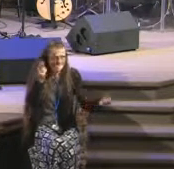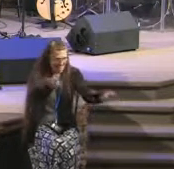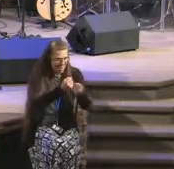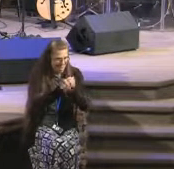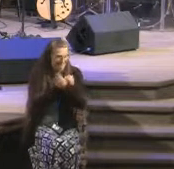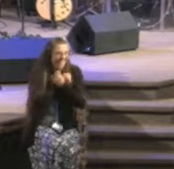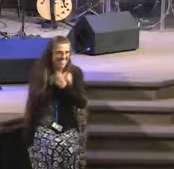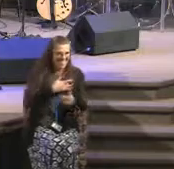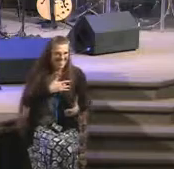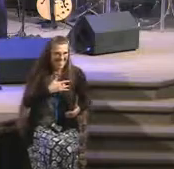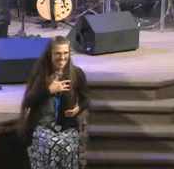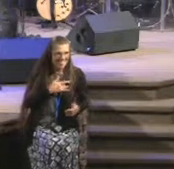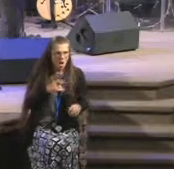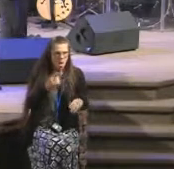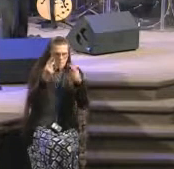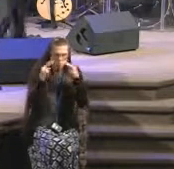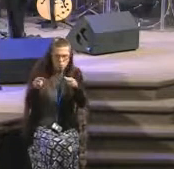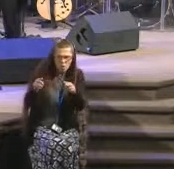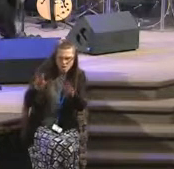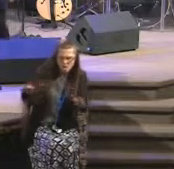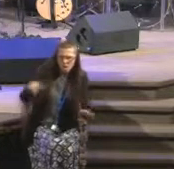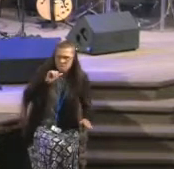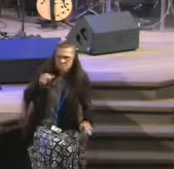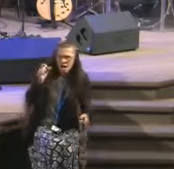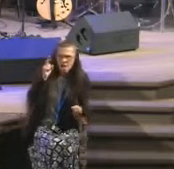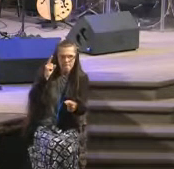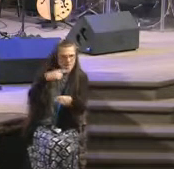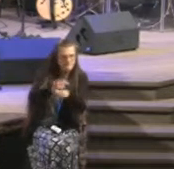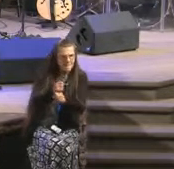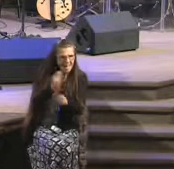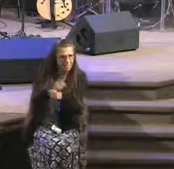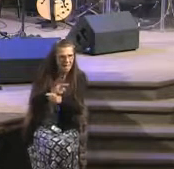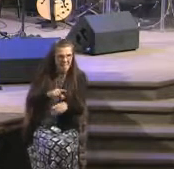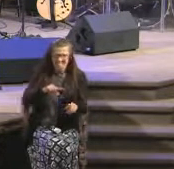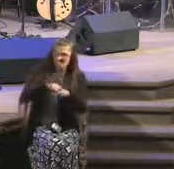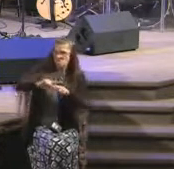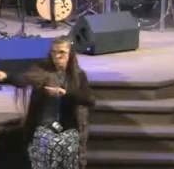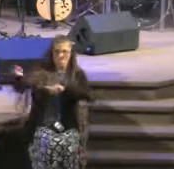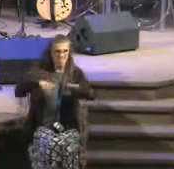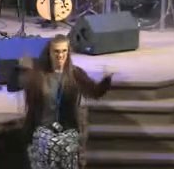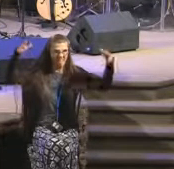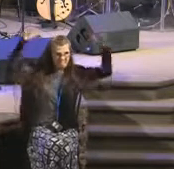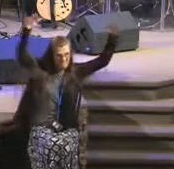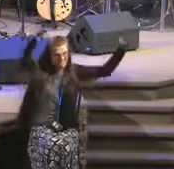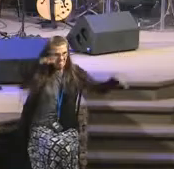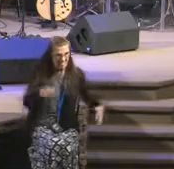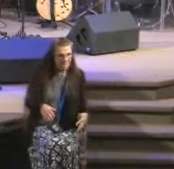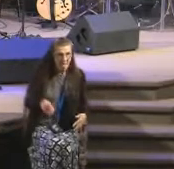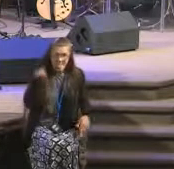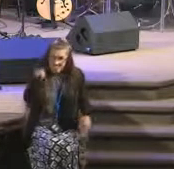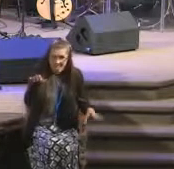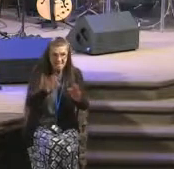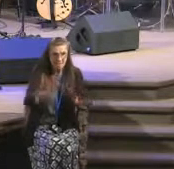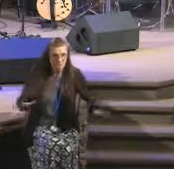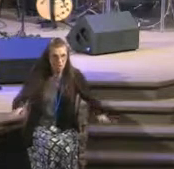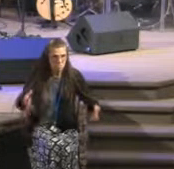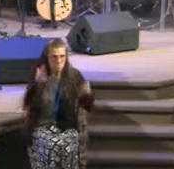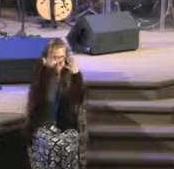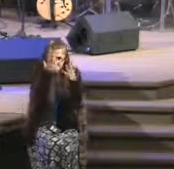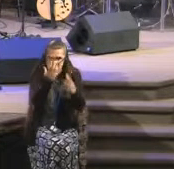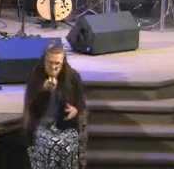watch a child that is not corrected and they're allowed to run loose like a feral dog. And I'll tell you, that child will be filled with